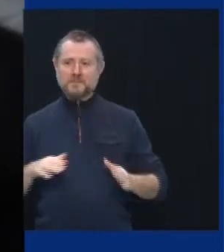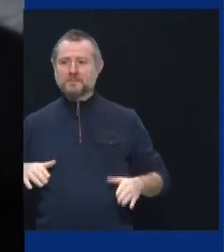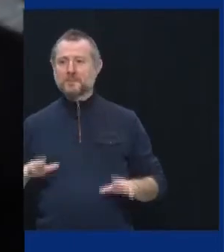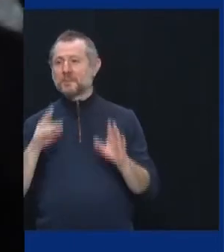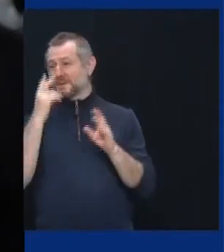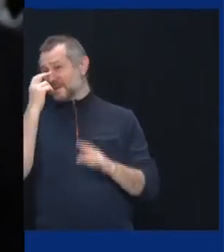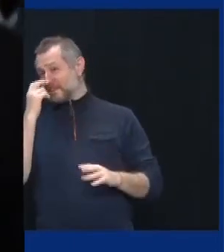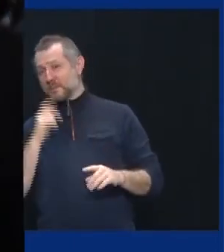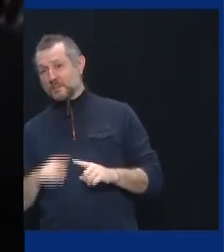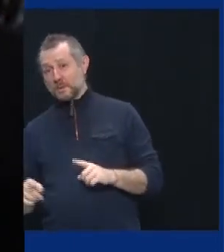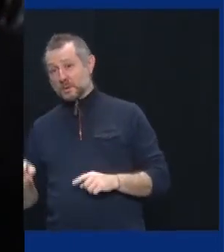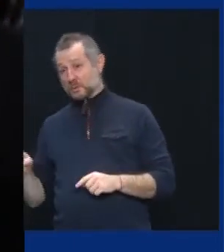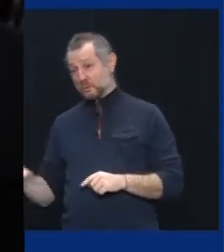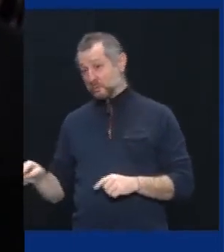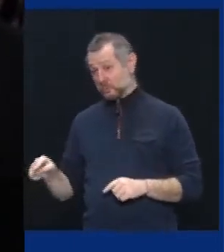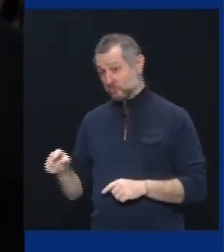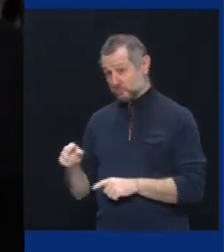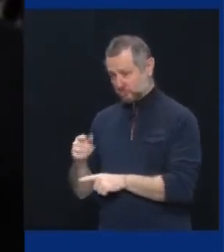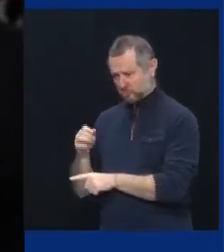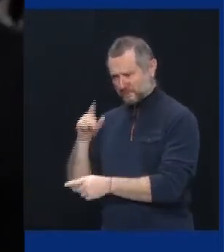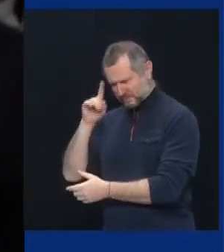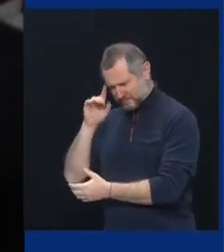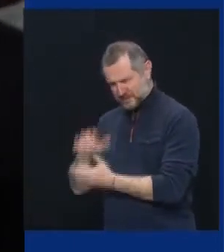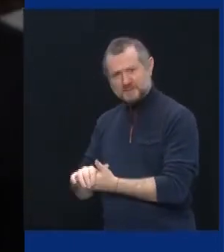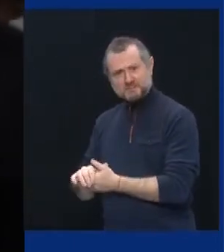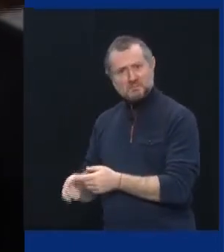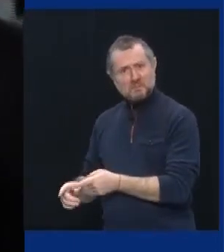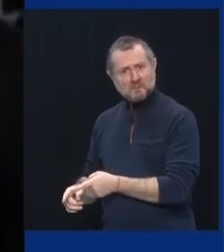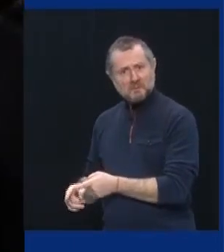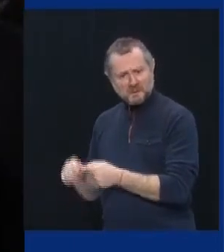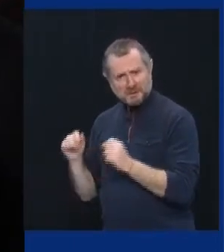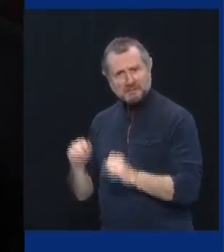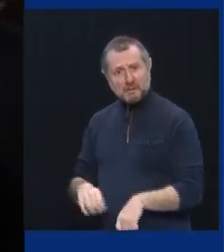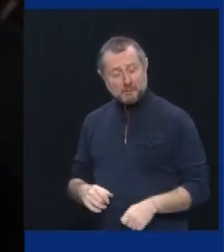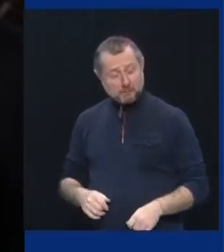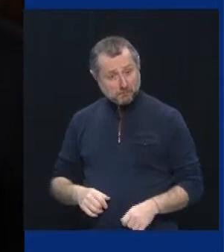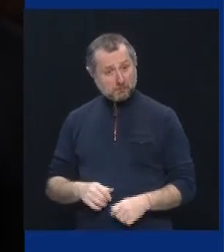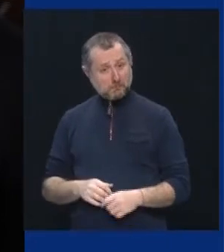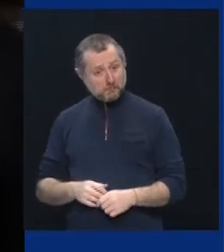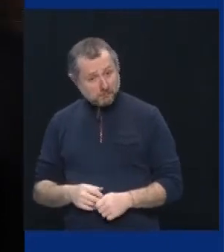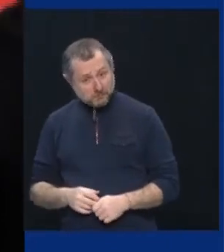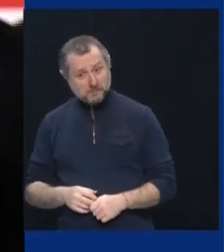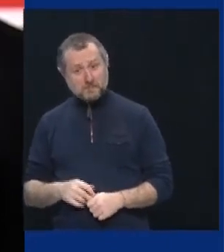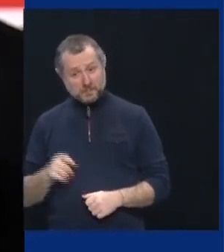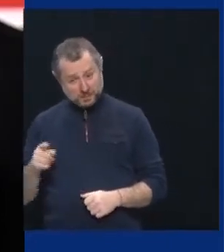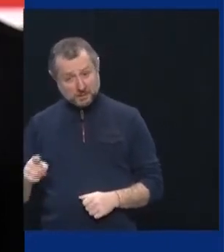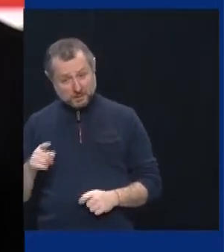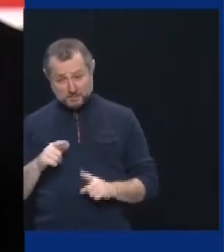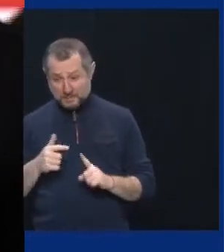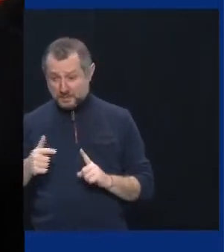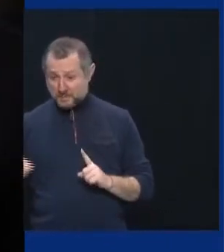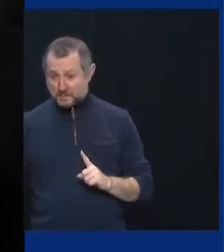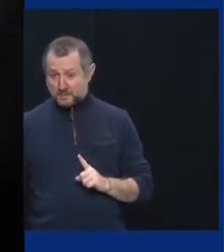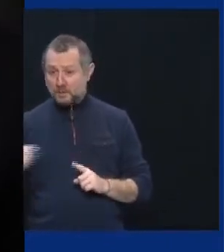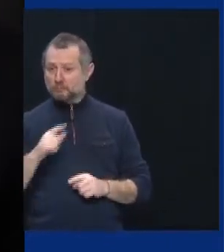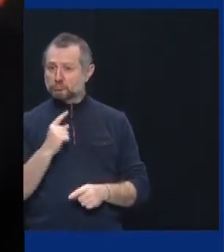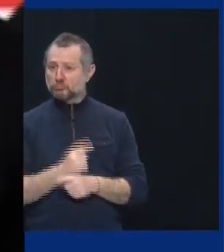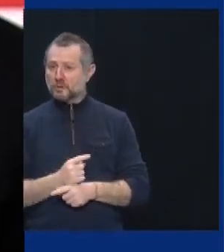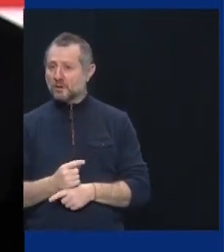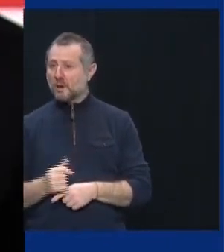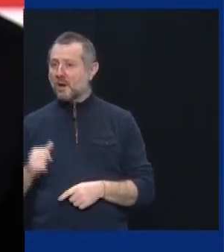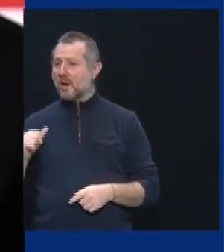did. And now you look at all the things that that begat. You're right. Apollo